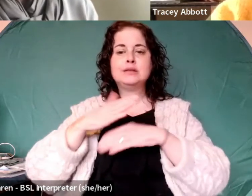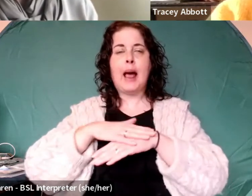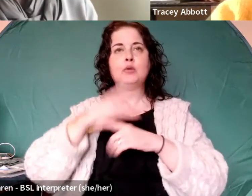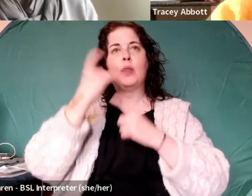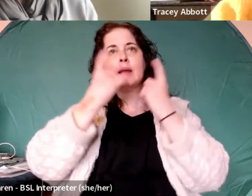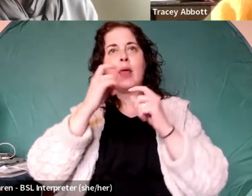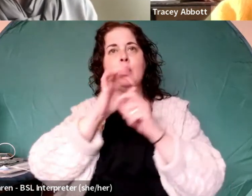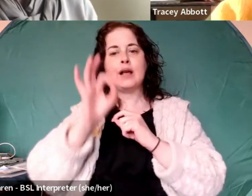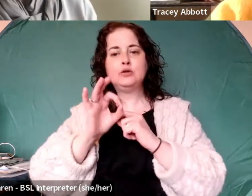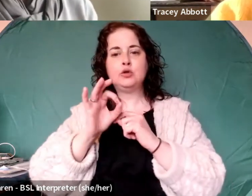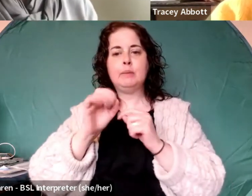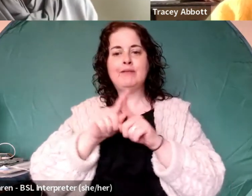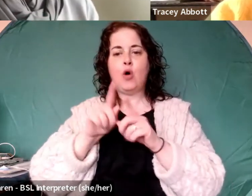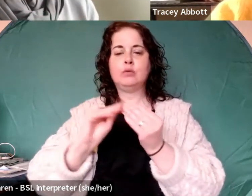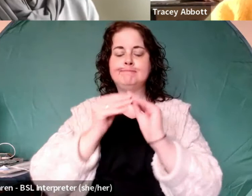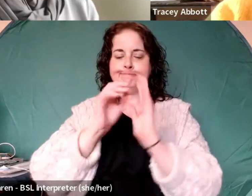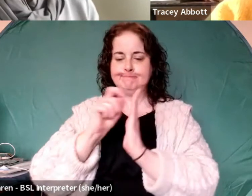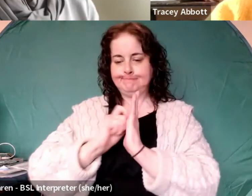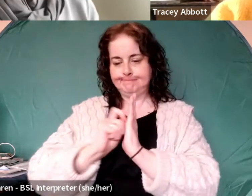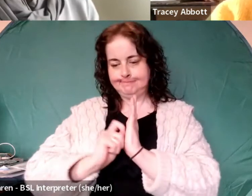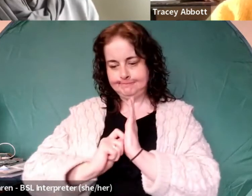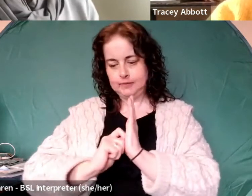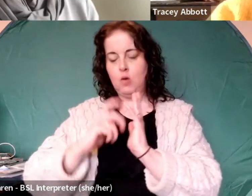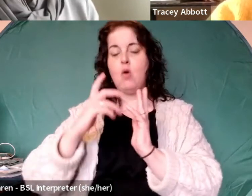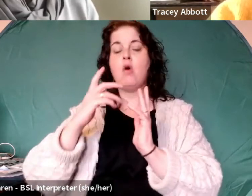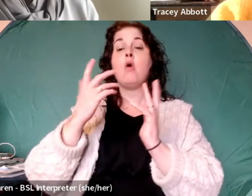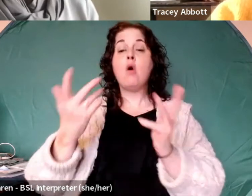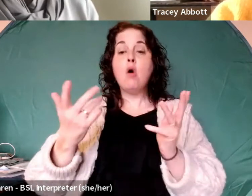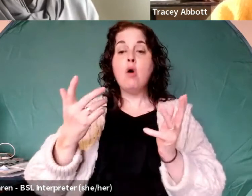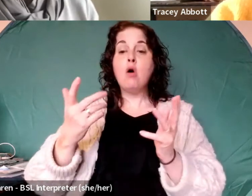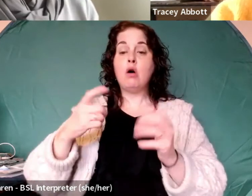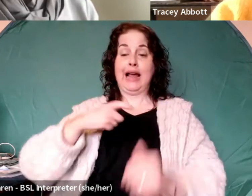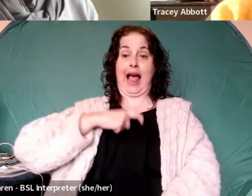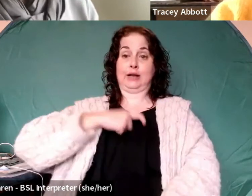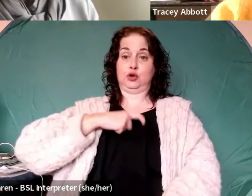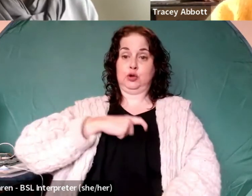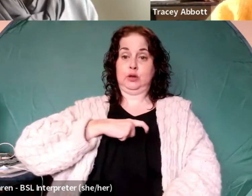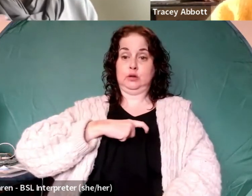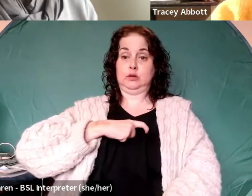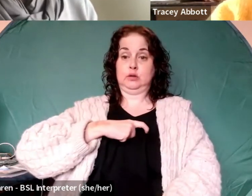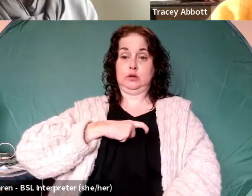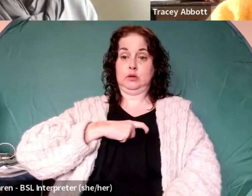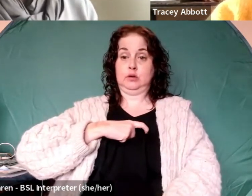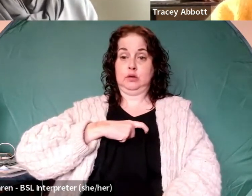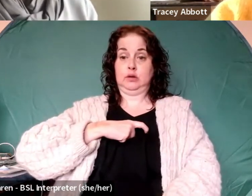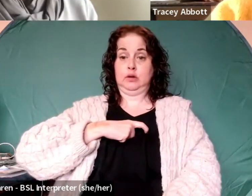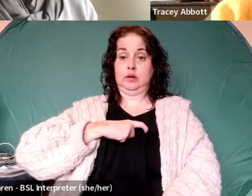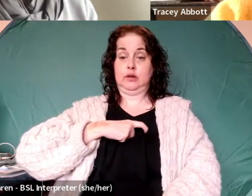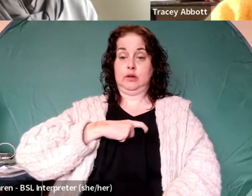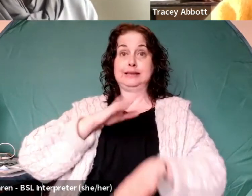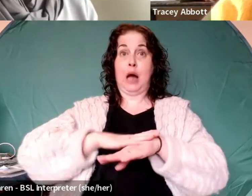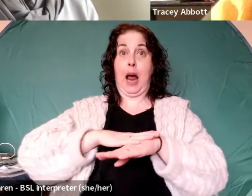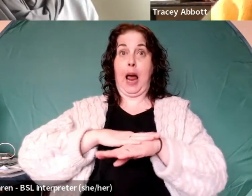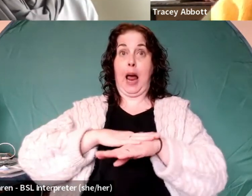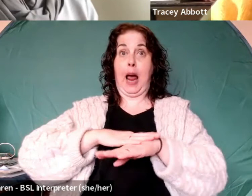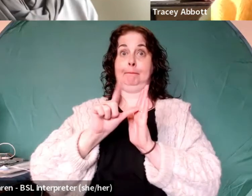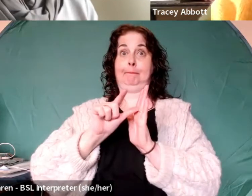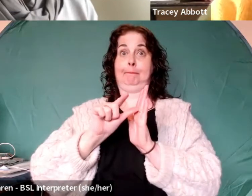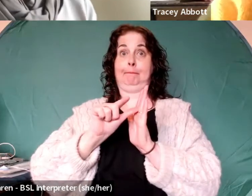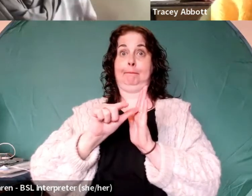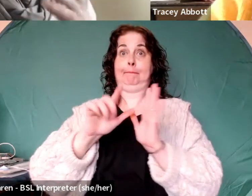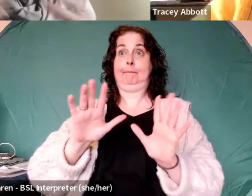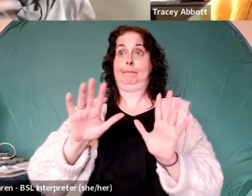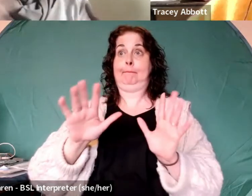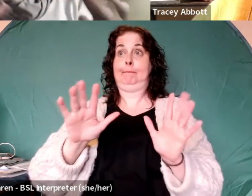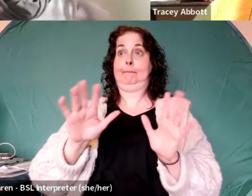before you formulate your answer. Or if you are anxious, the very fact that it's timed is going to